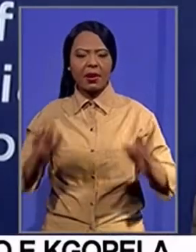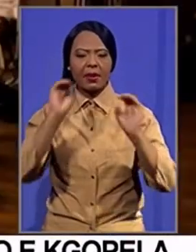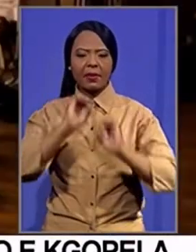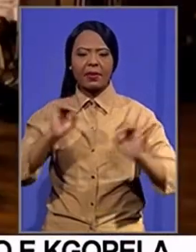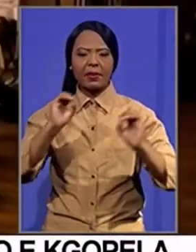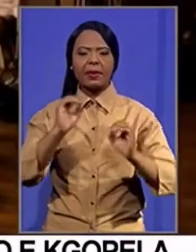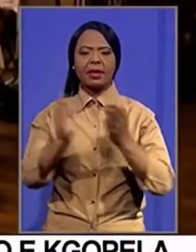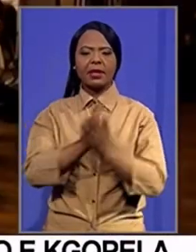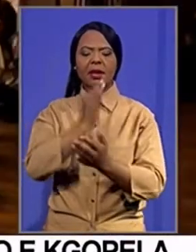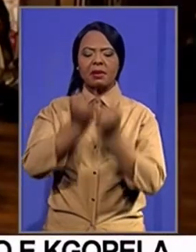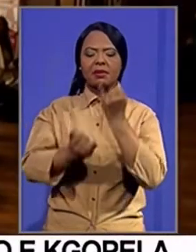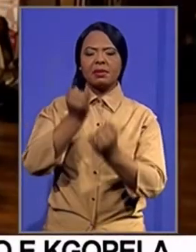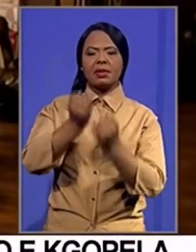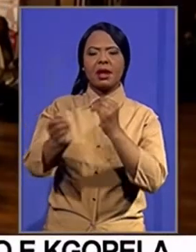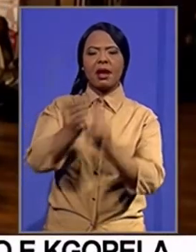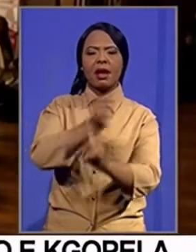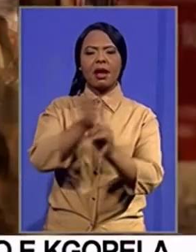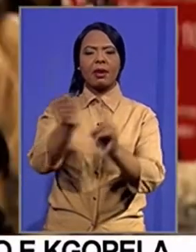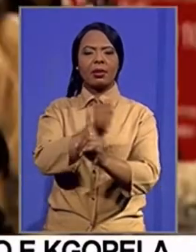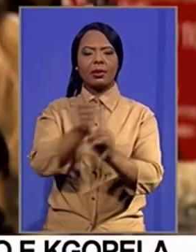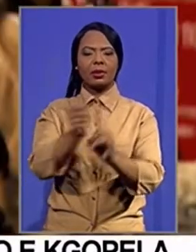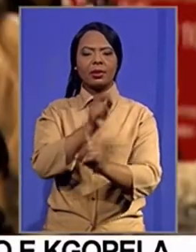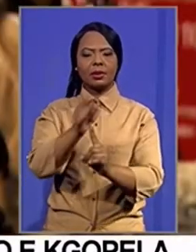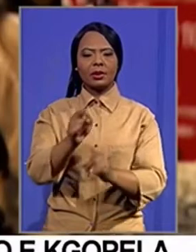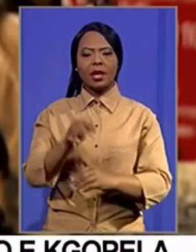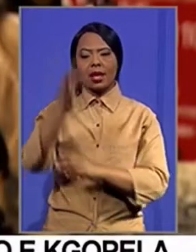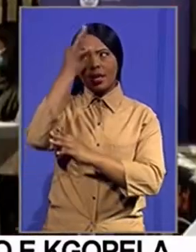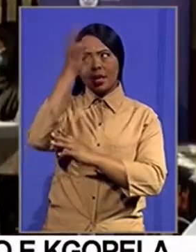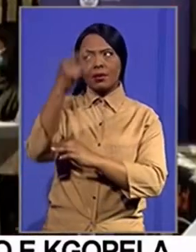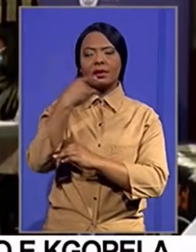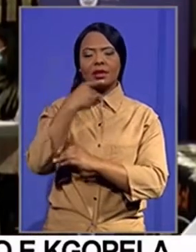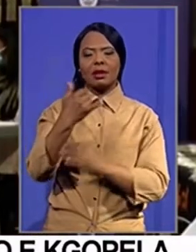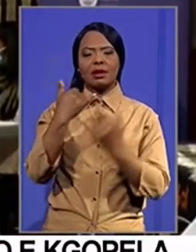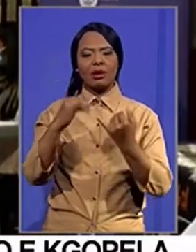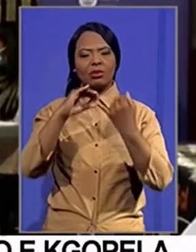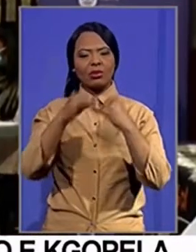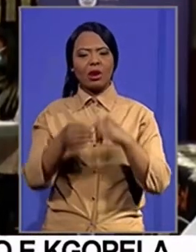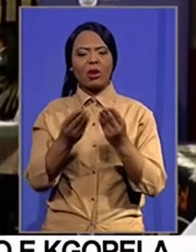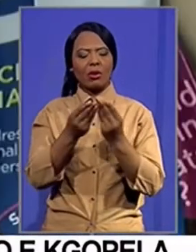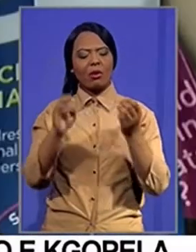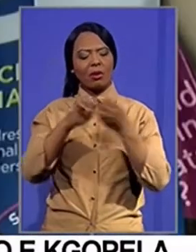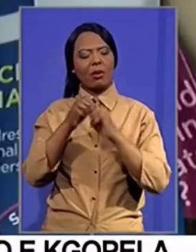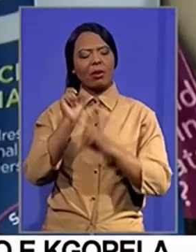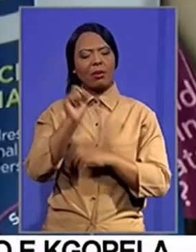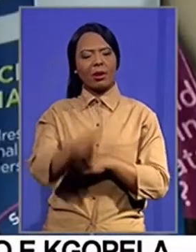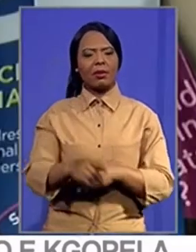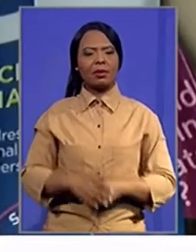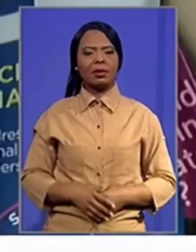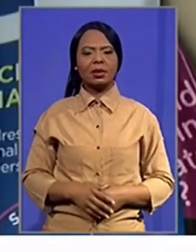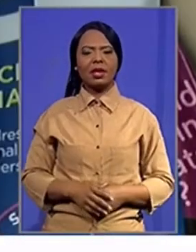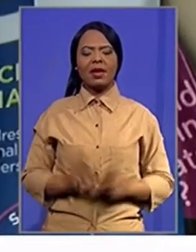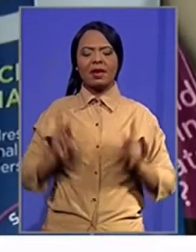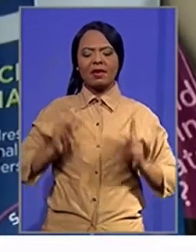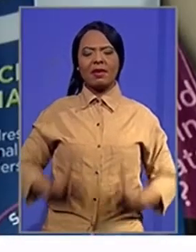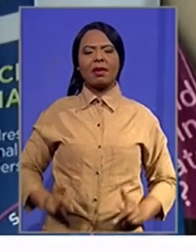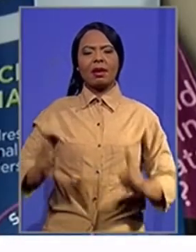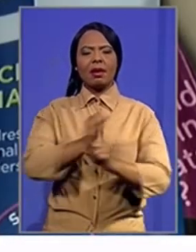thobalano. Mošo o re go maano a go šogana le pharela ye. Physical abuse,